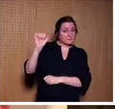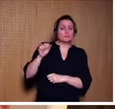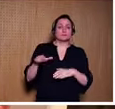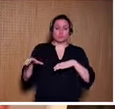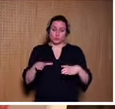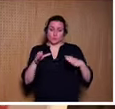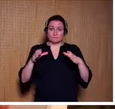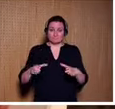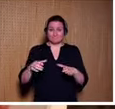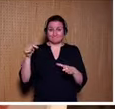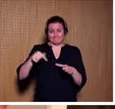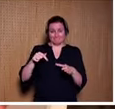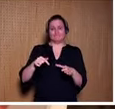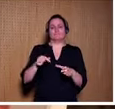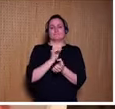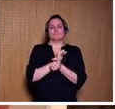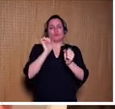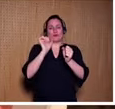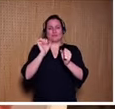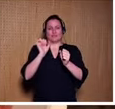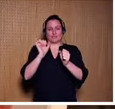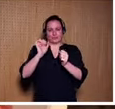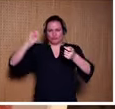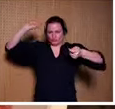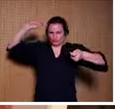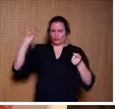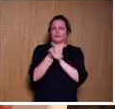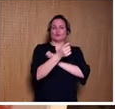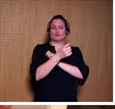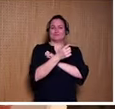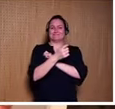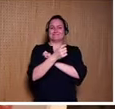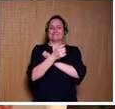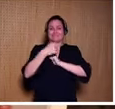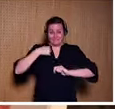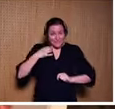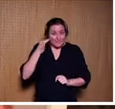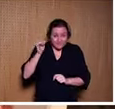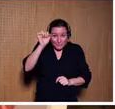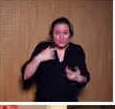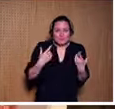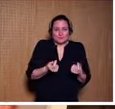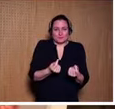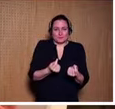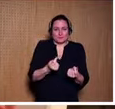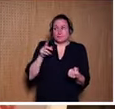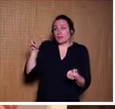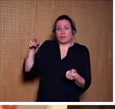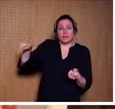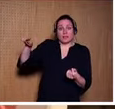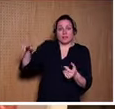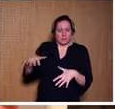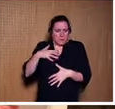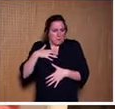revolution. And that's why they're coming after us, right? They're coming after our values, they're coming